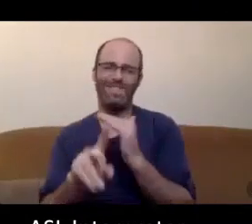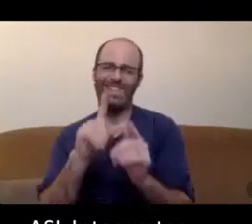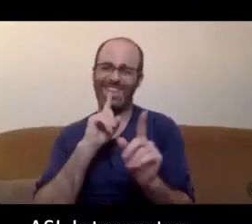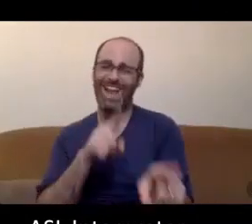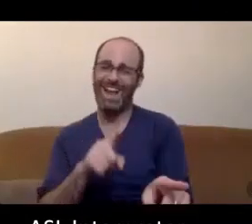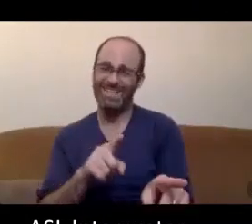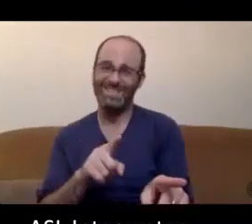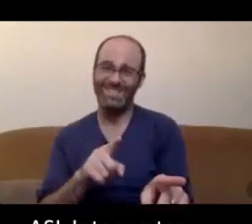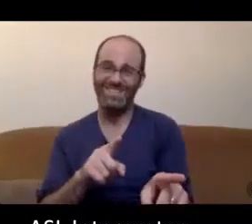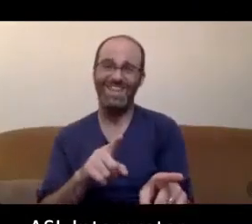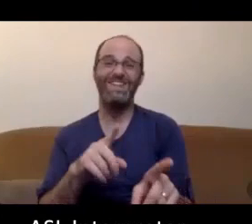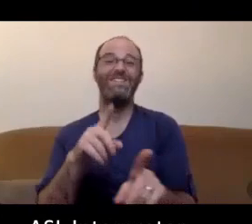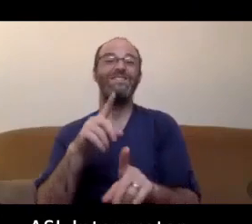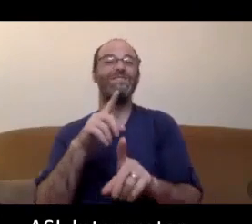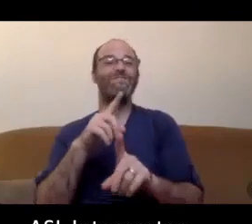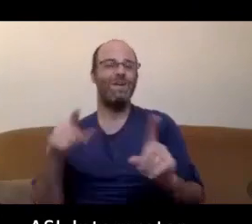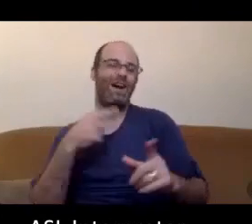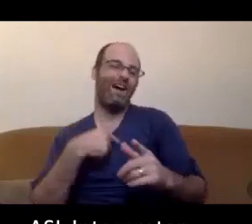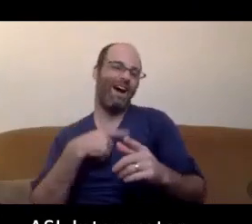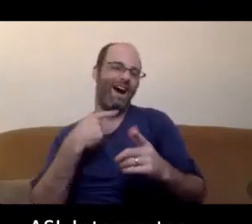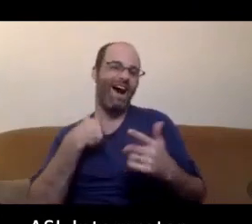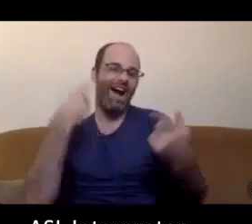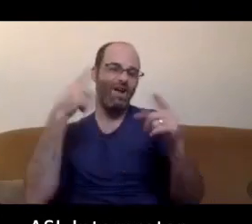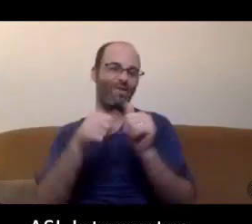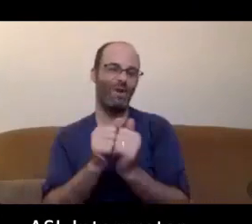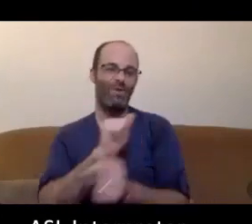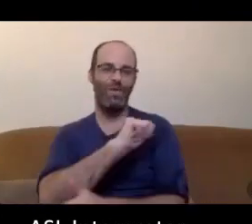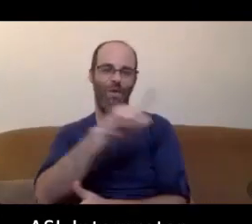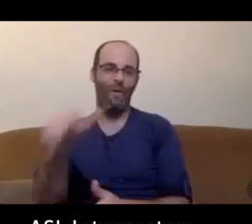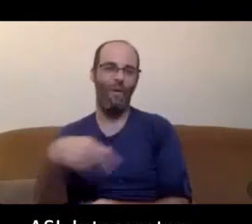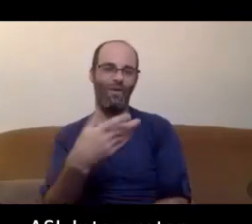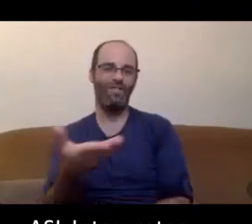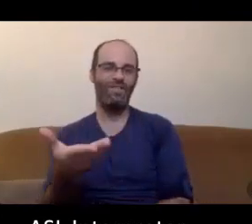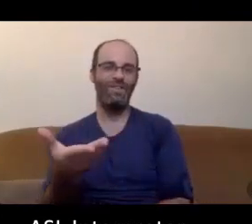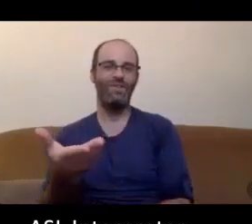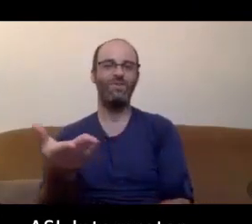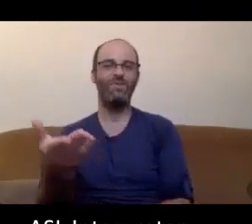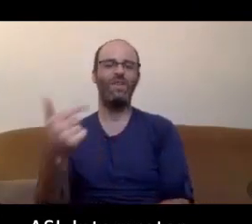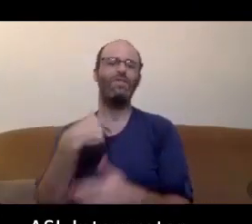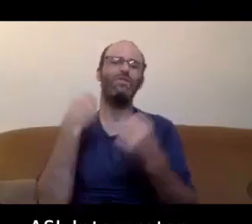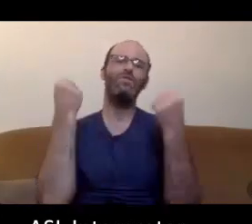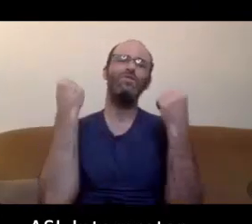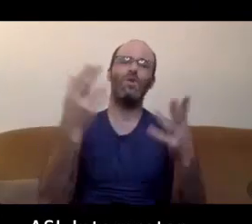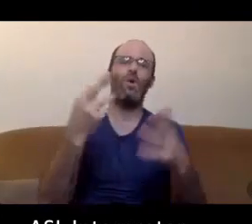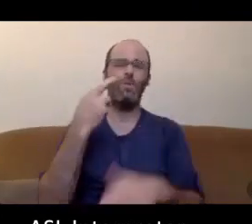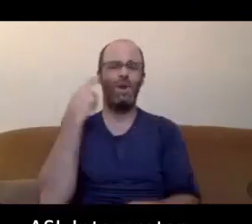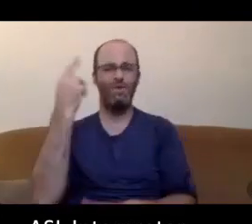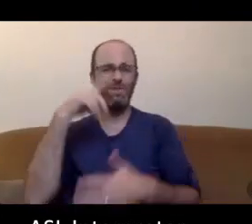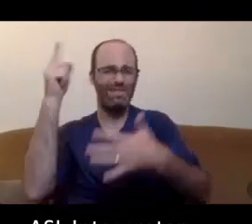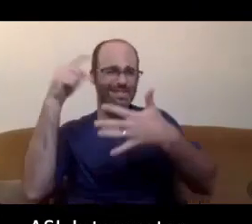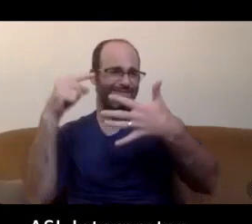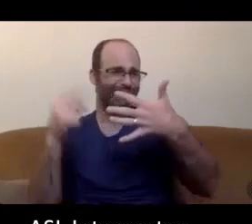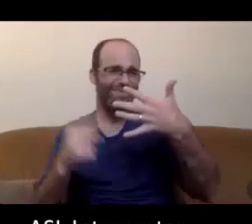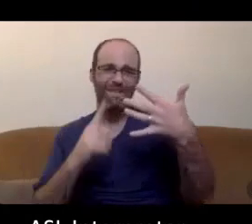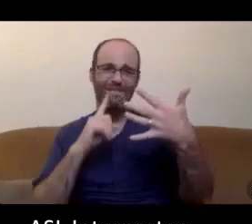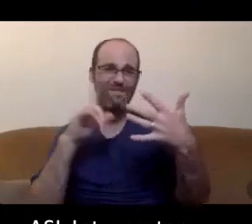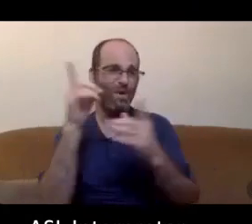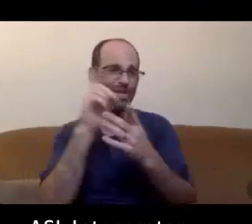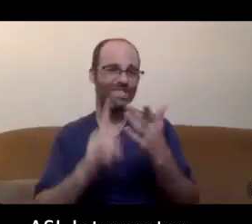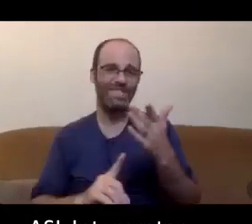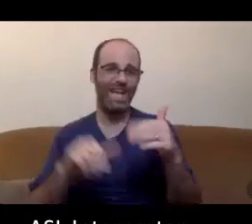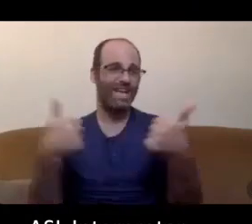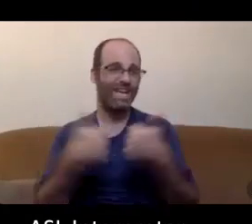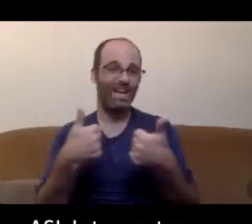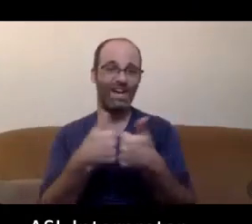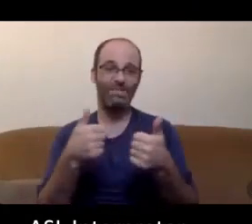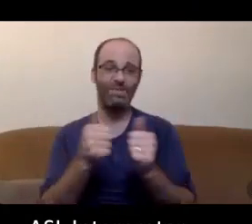There's so many valid reasons to design games with accessibility in mind, and not just because it's the right thing to do, but